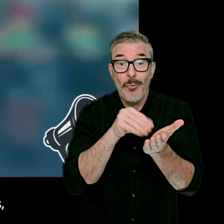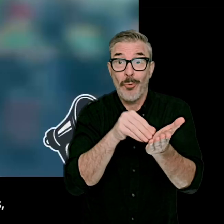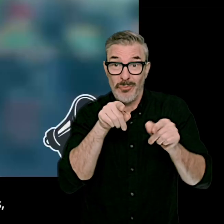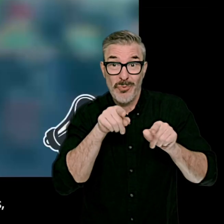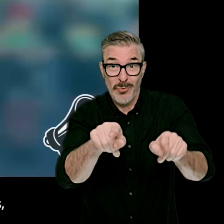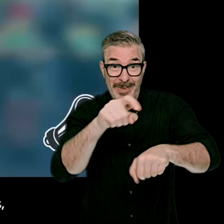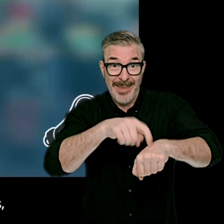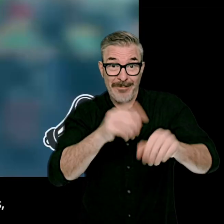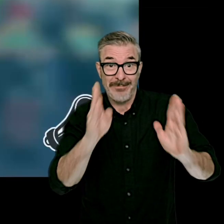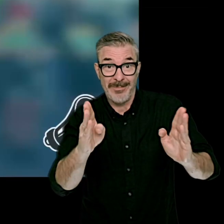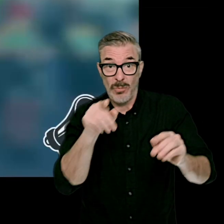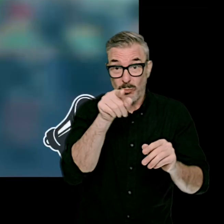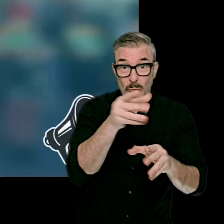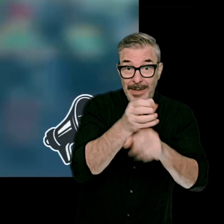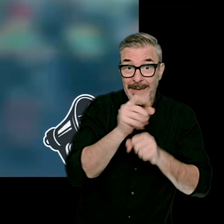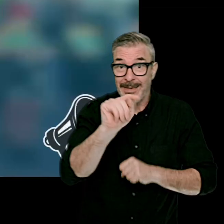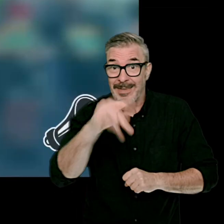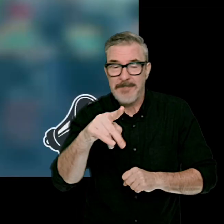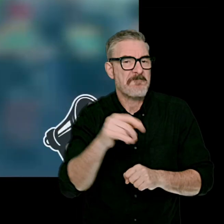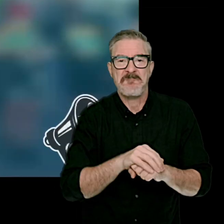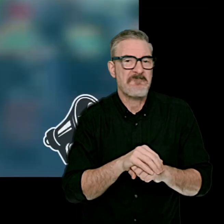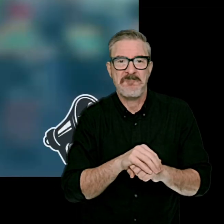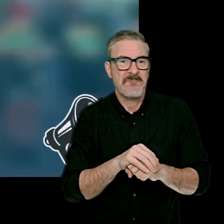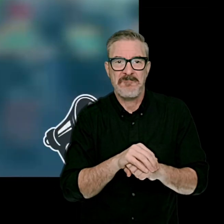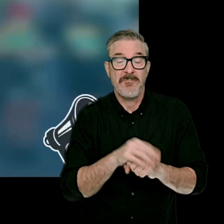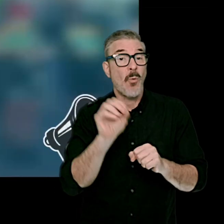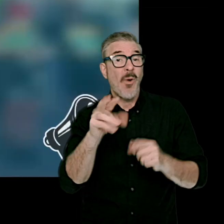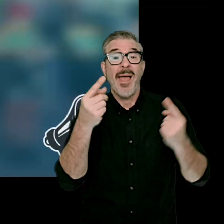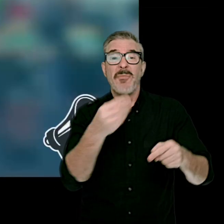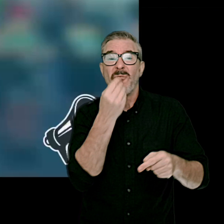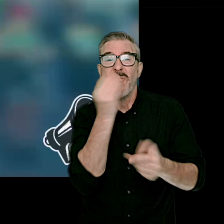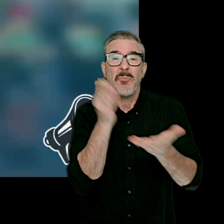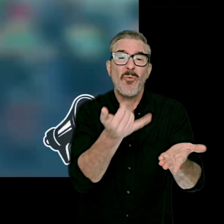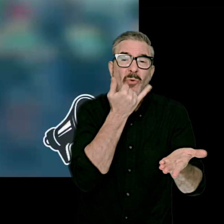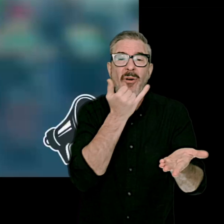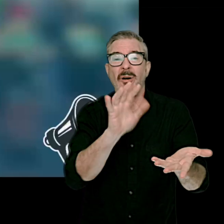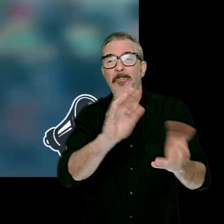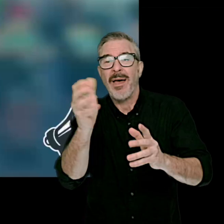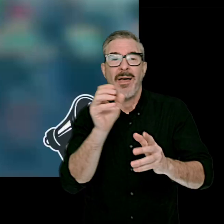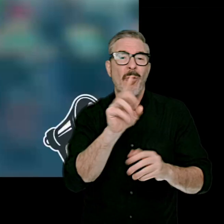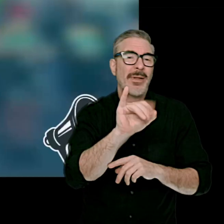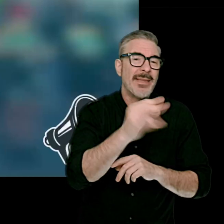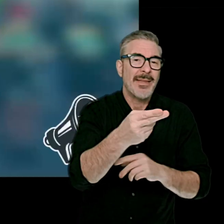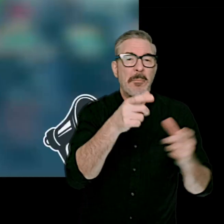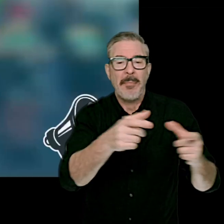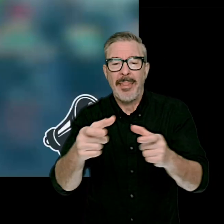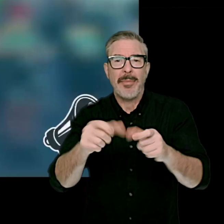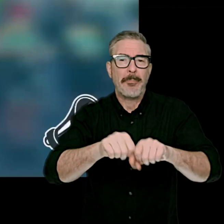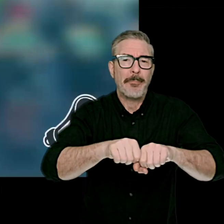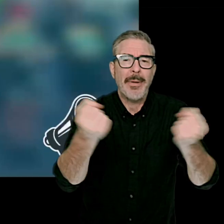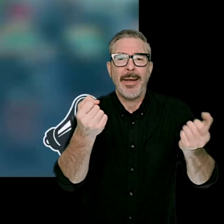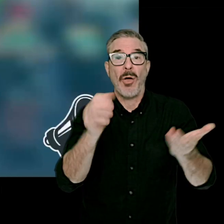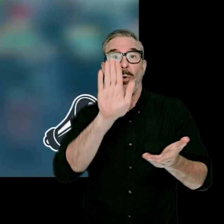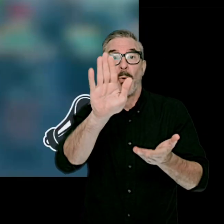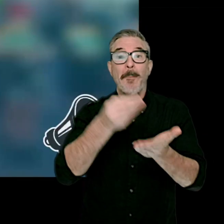When it comes to tips and gratuities, watch out for employers who say no tips in training period. If they